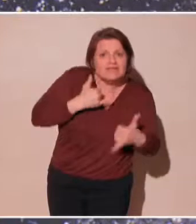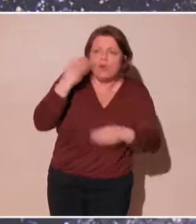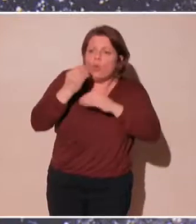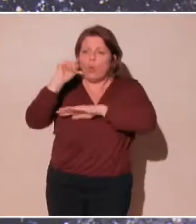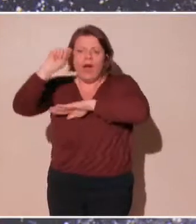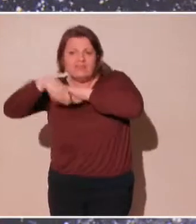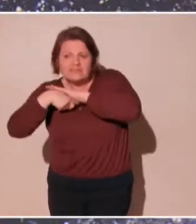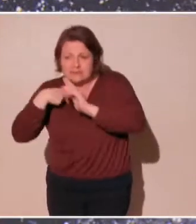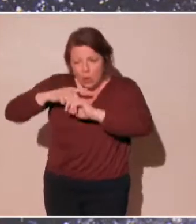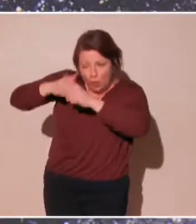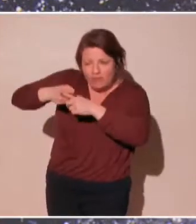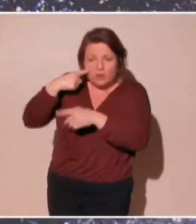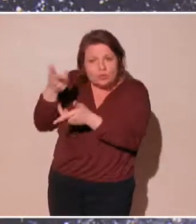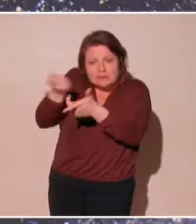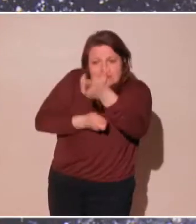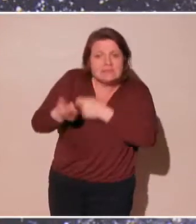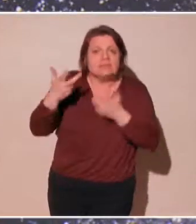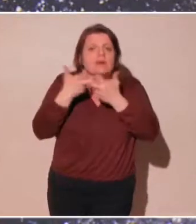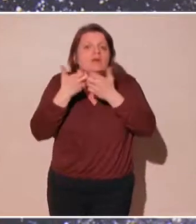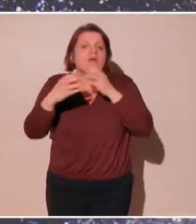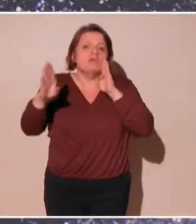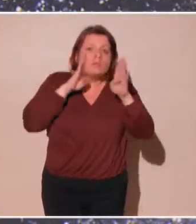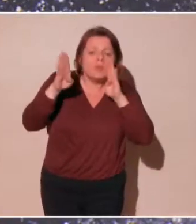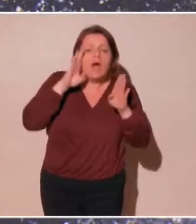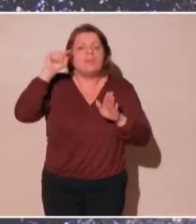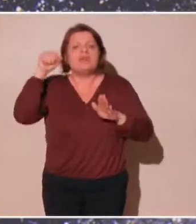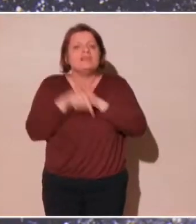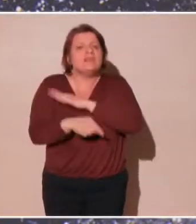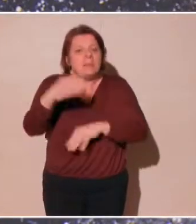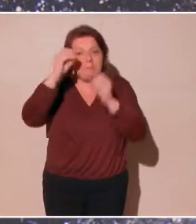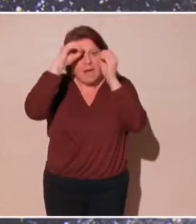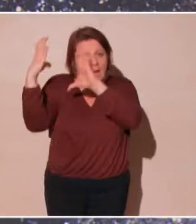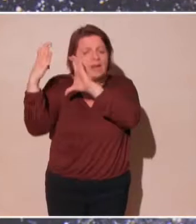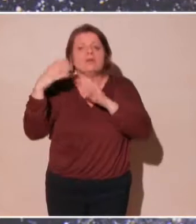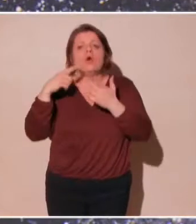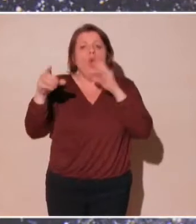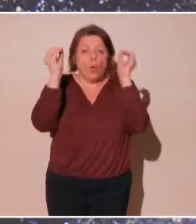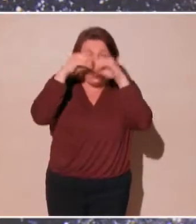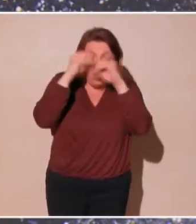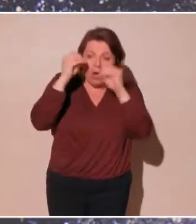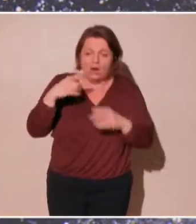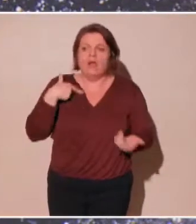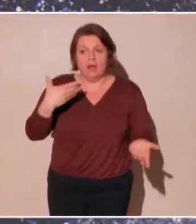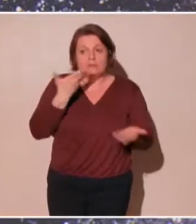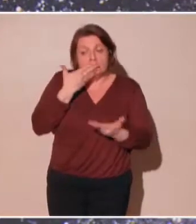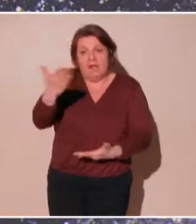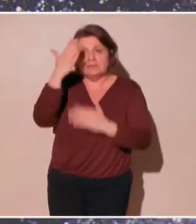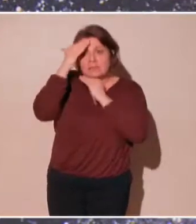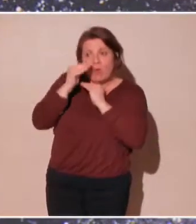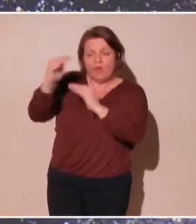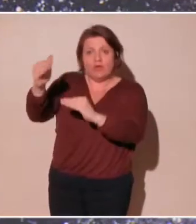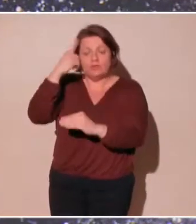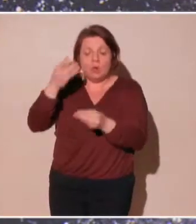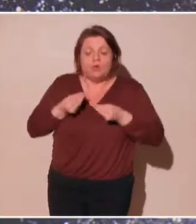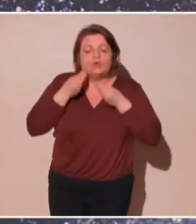attractive and convincing for many, such as Facebook, Google, DeepMind, and others who